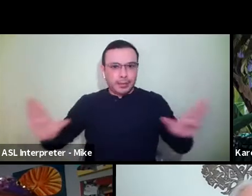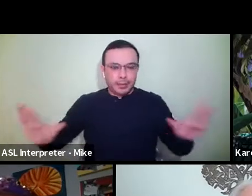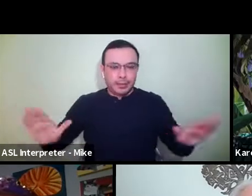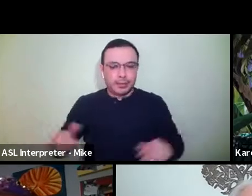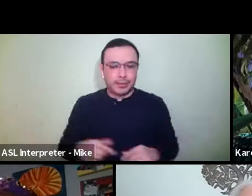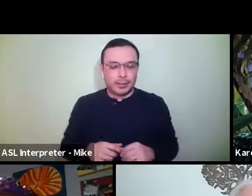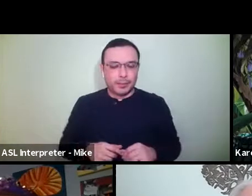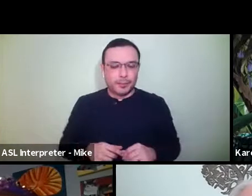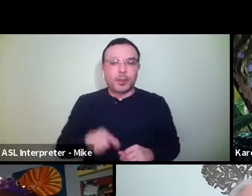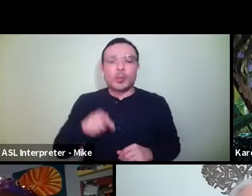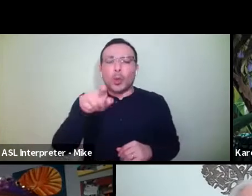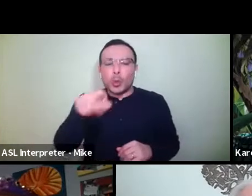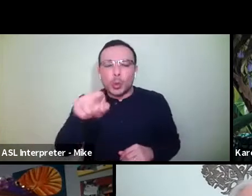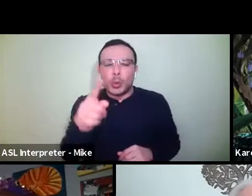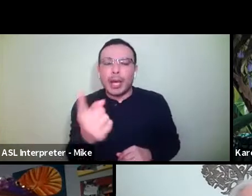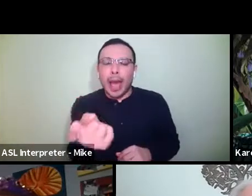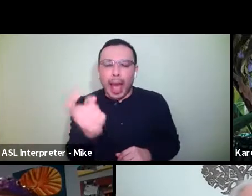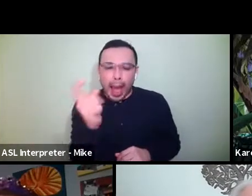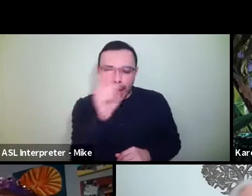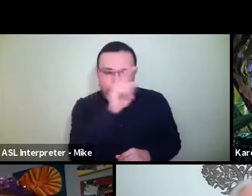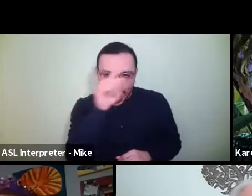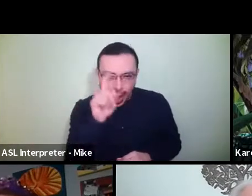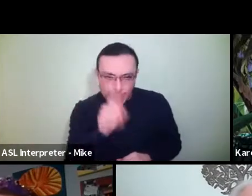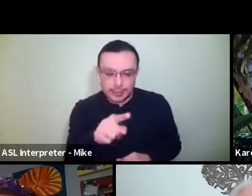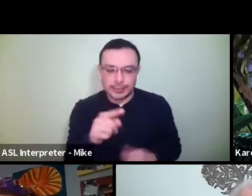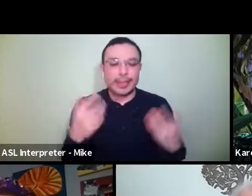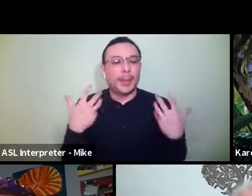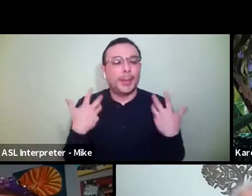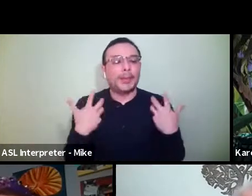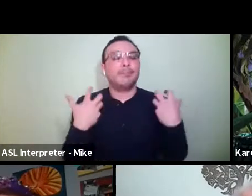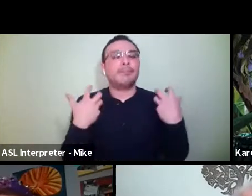The first thing that comes to my mind would be